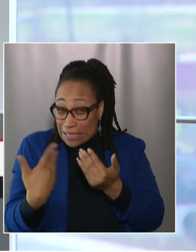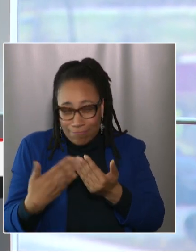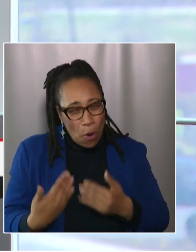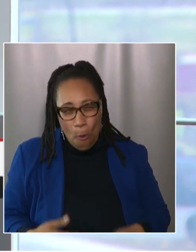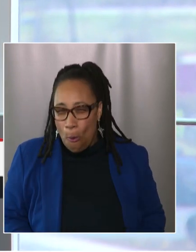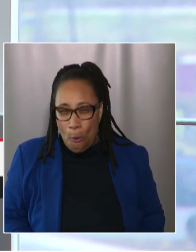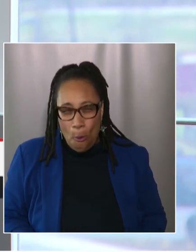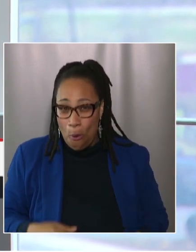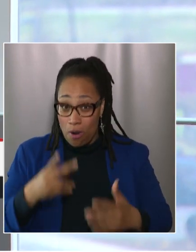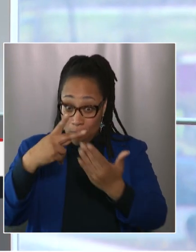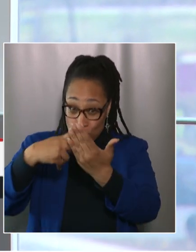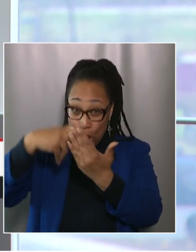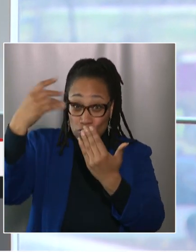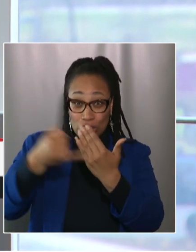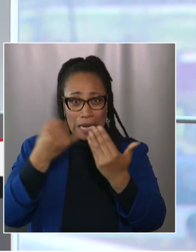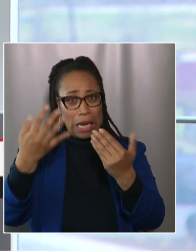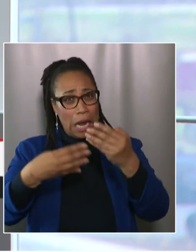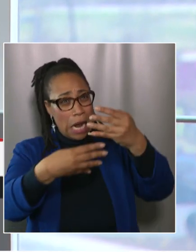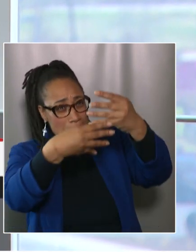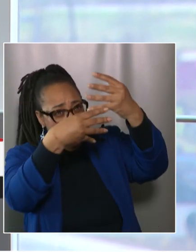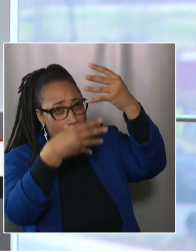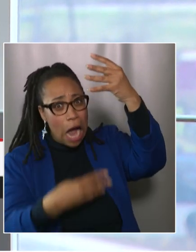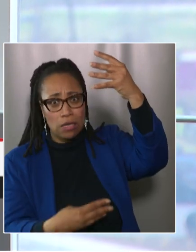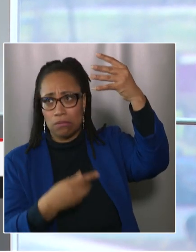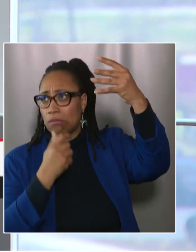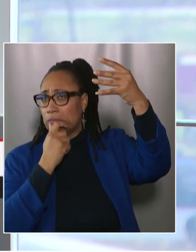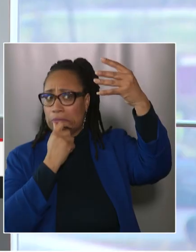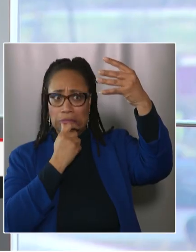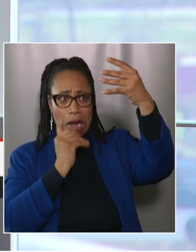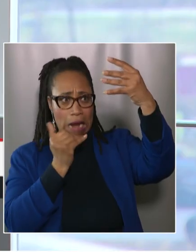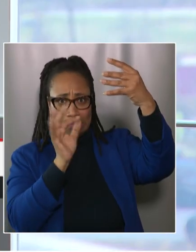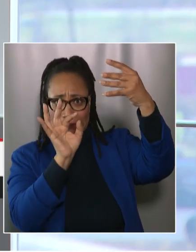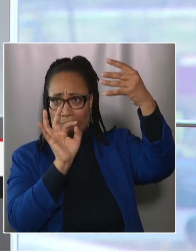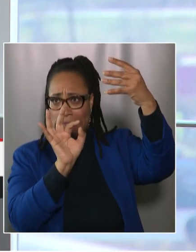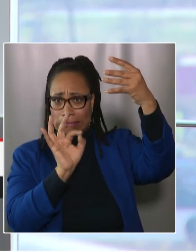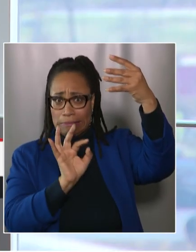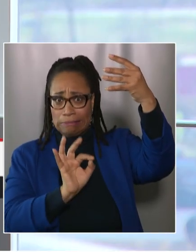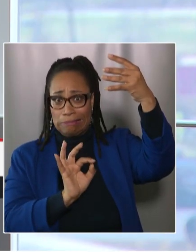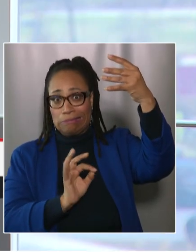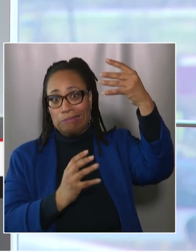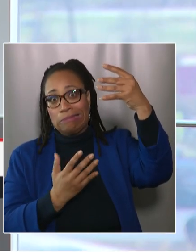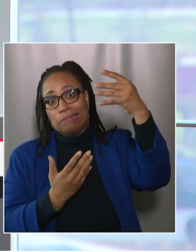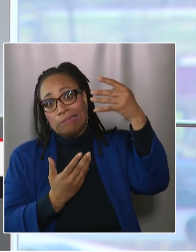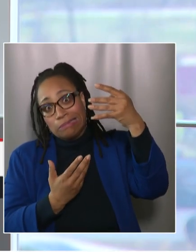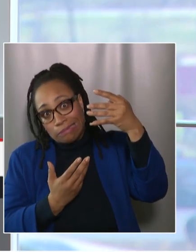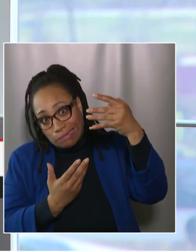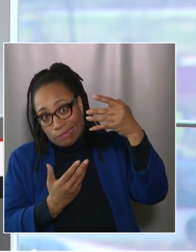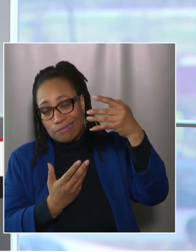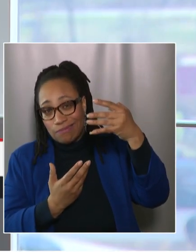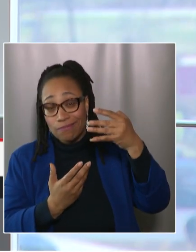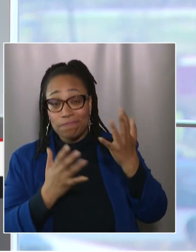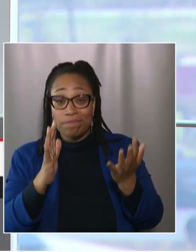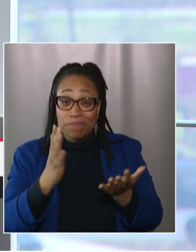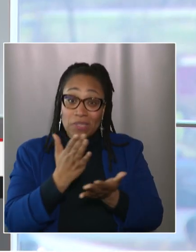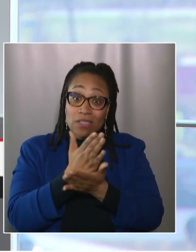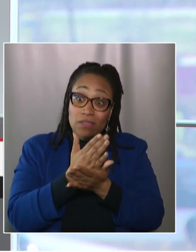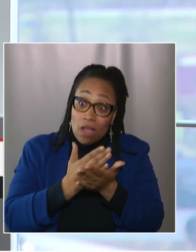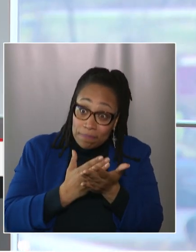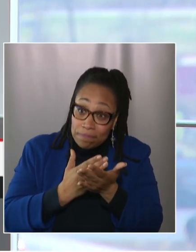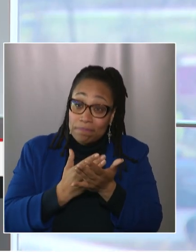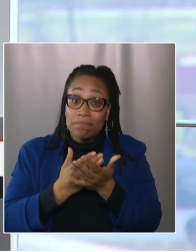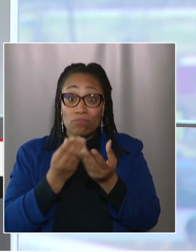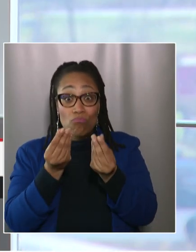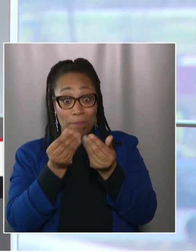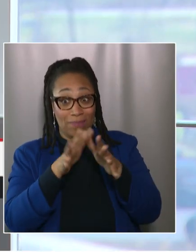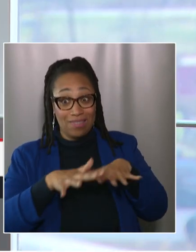years, you got to know that these have been either some of the hardest or some of the most impactful. And so we have a ton